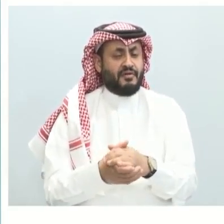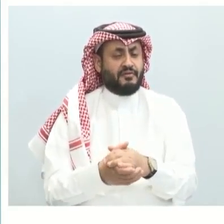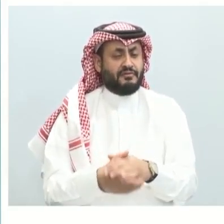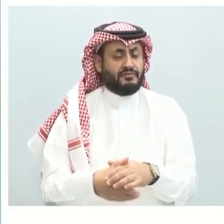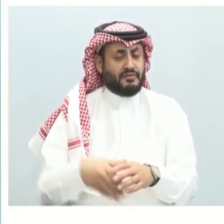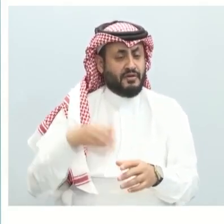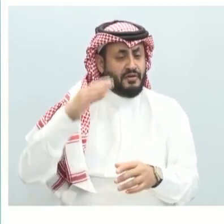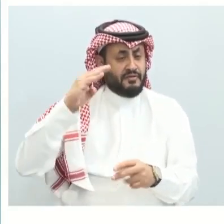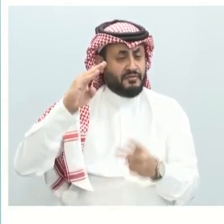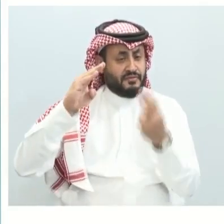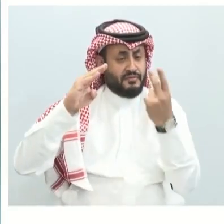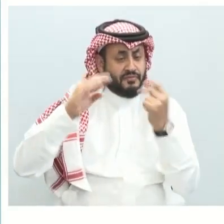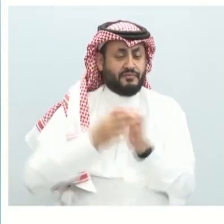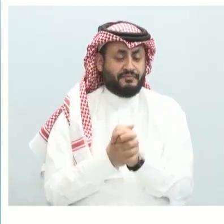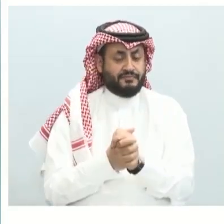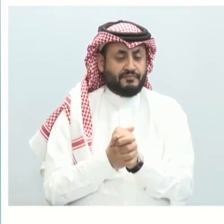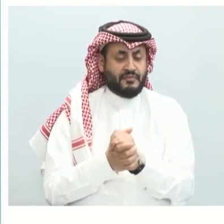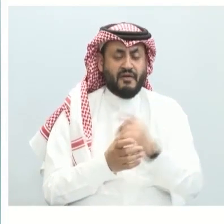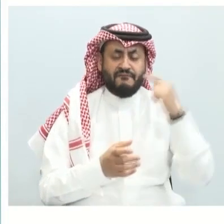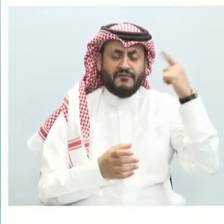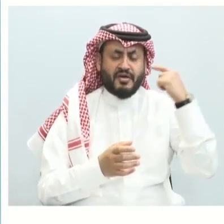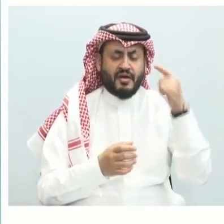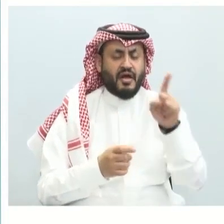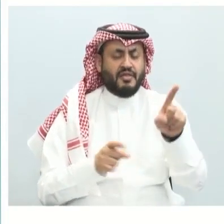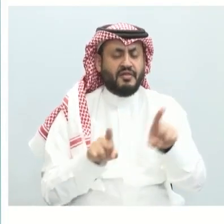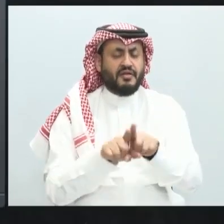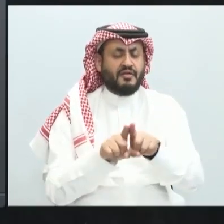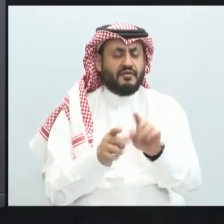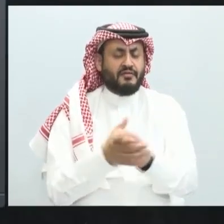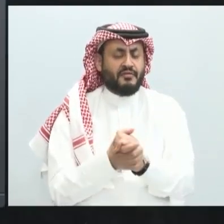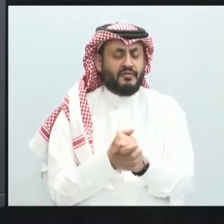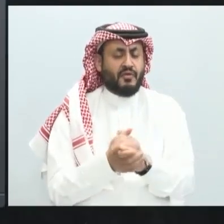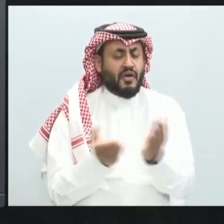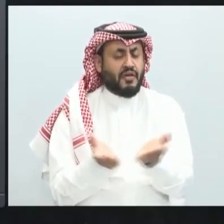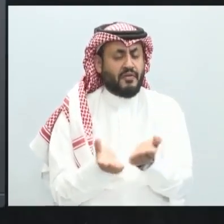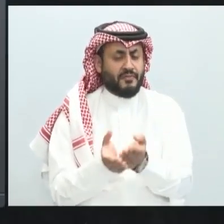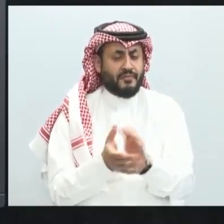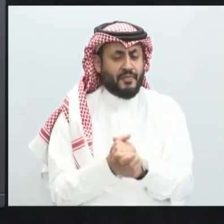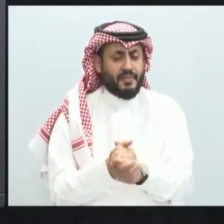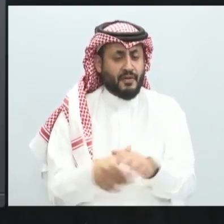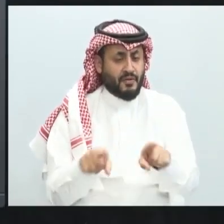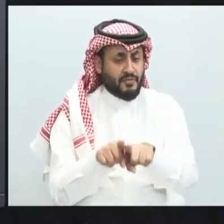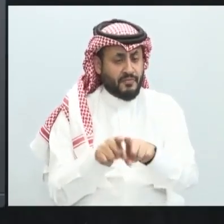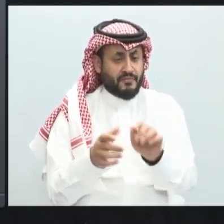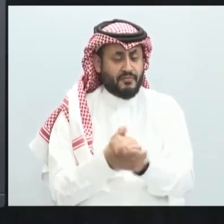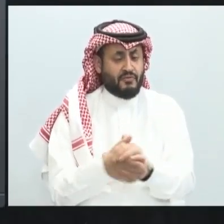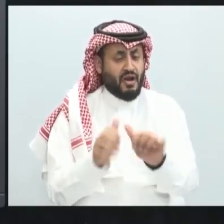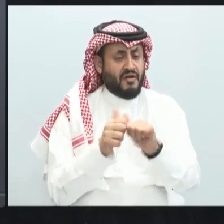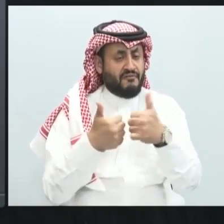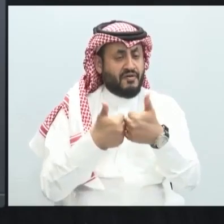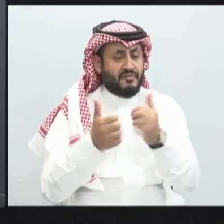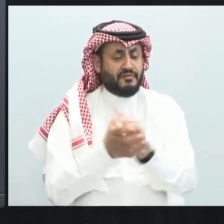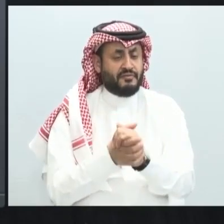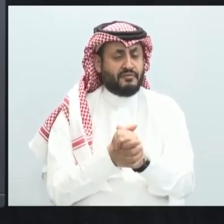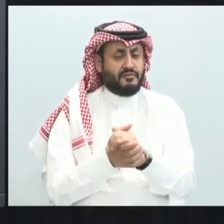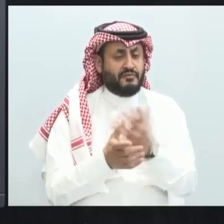So imagine that you and your partner, maybe your classmates from your classroom, or maybe one of your family members,